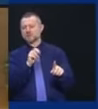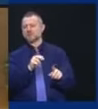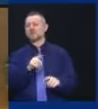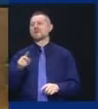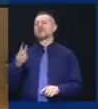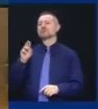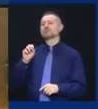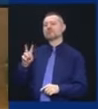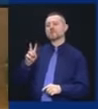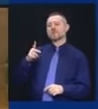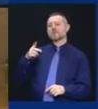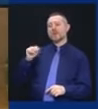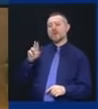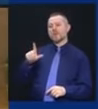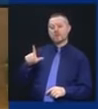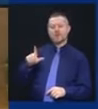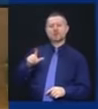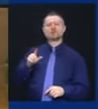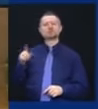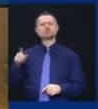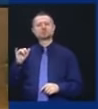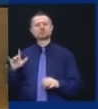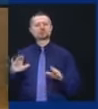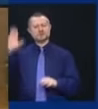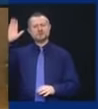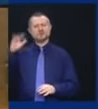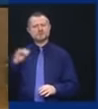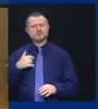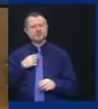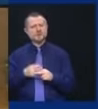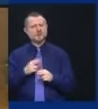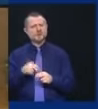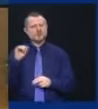Greater Centennial. You might raise your hand so they'll know who I'm talking about.